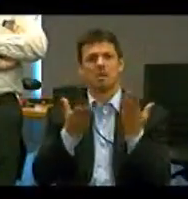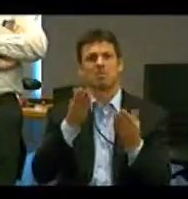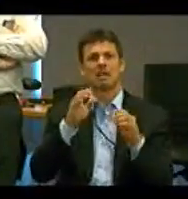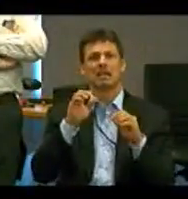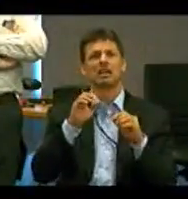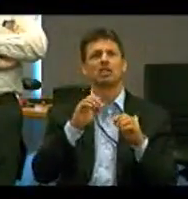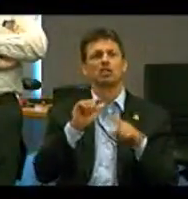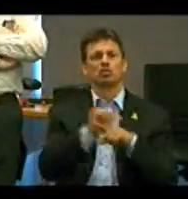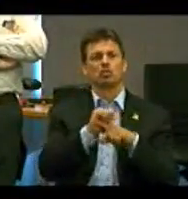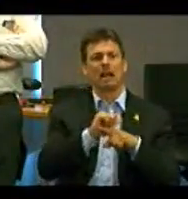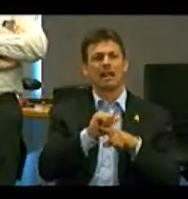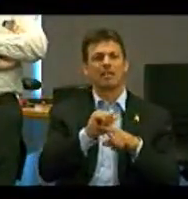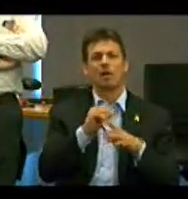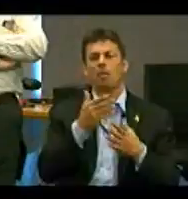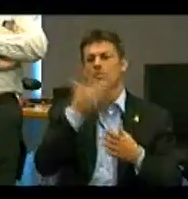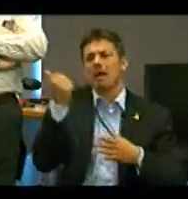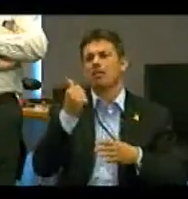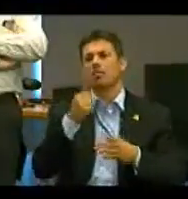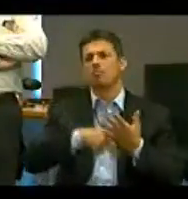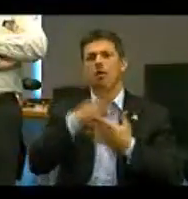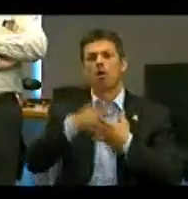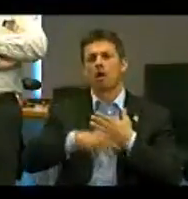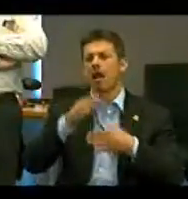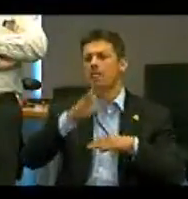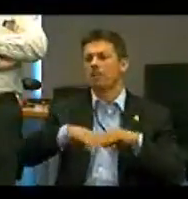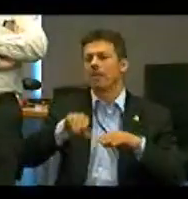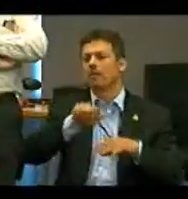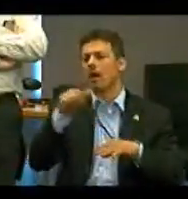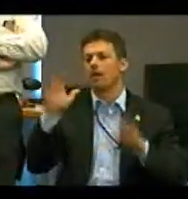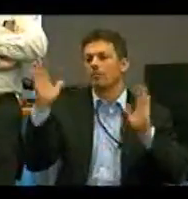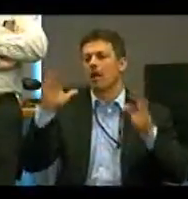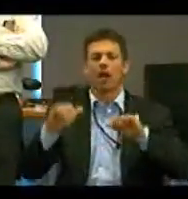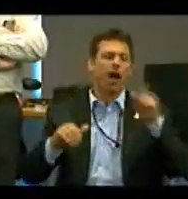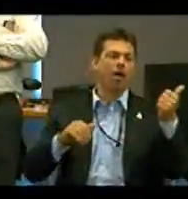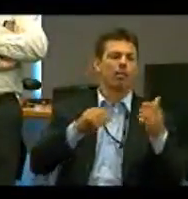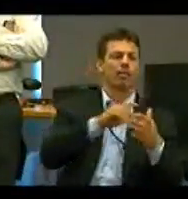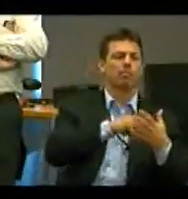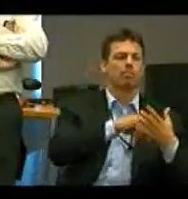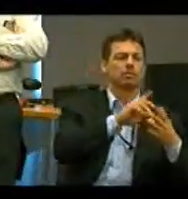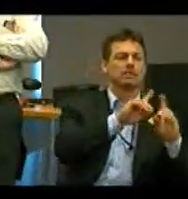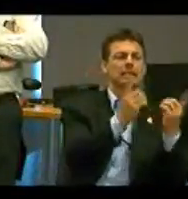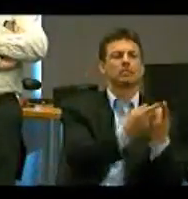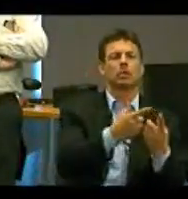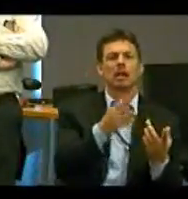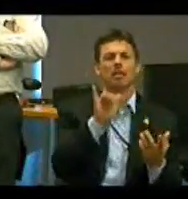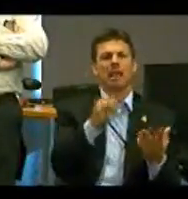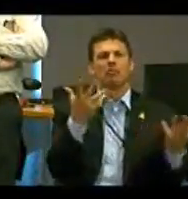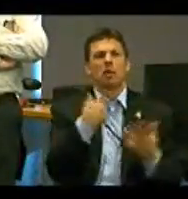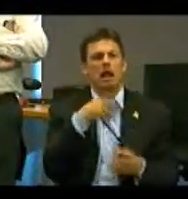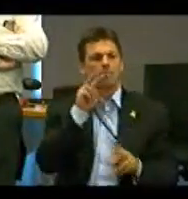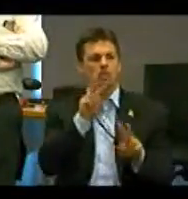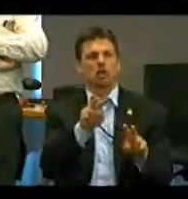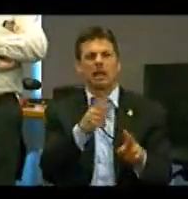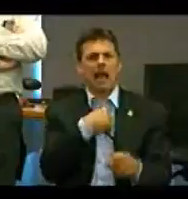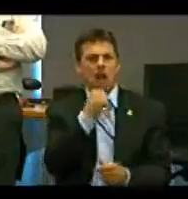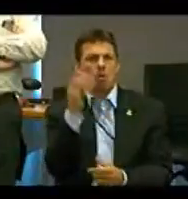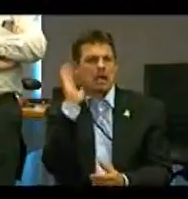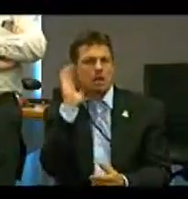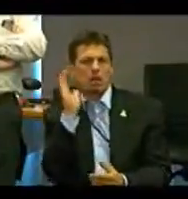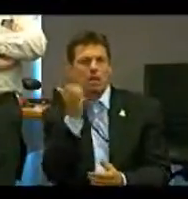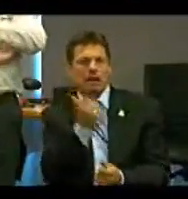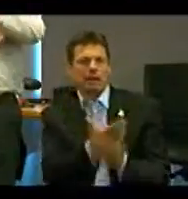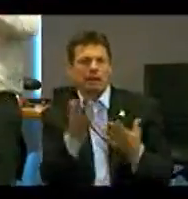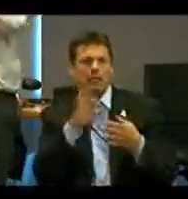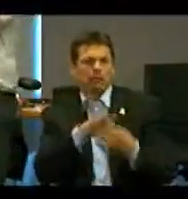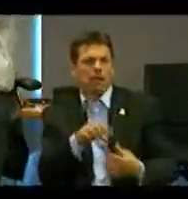train may have a better program than other districts. There may be a model program, and that's what I'm looking for. Yes. And I'm not hearing anything. So